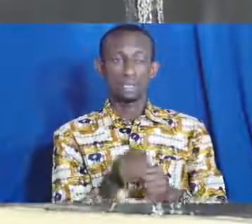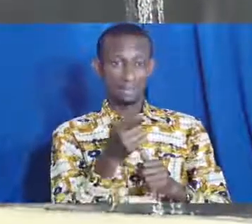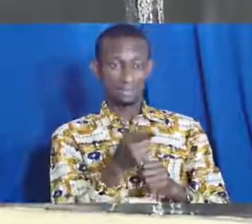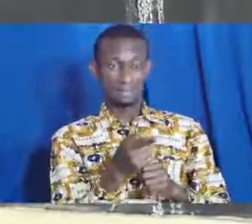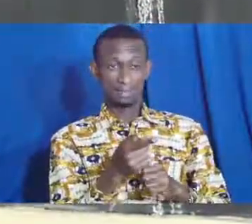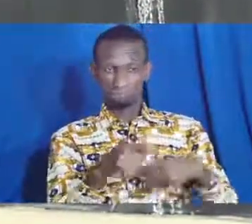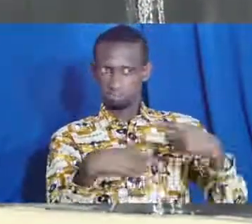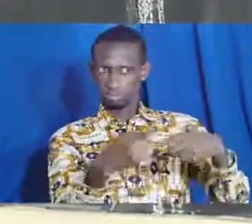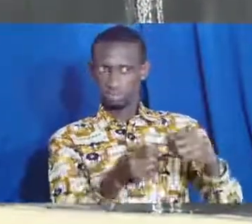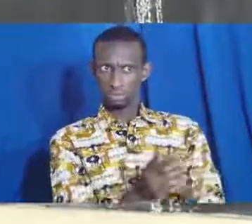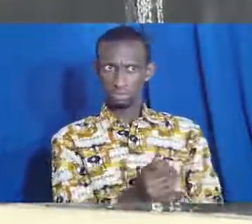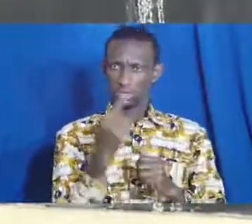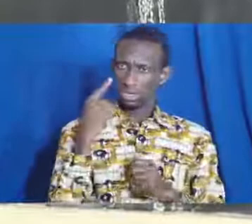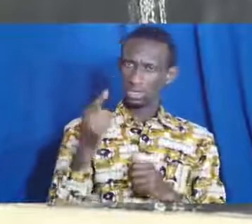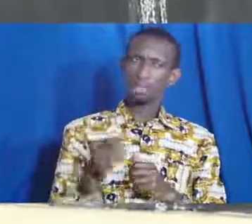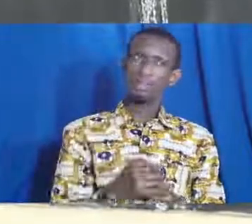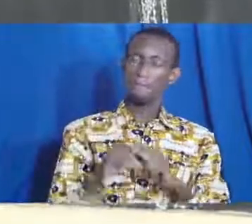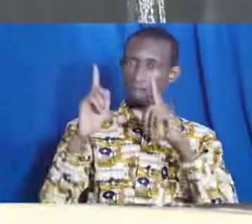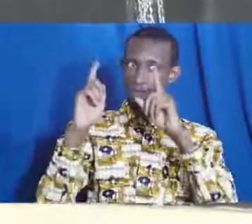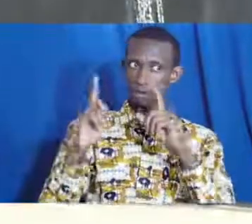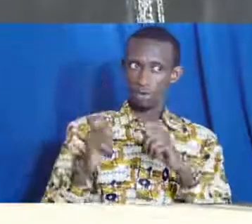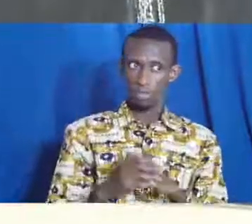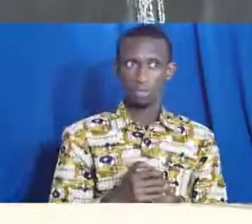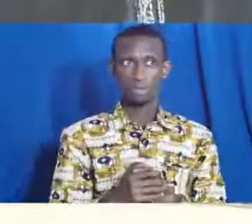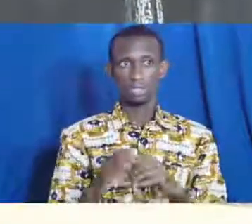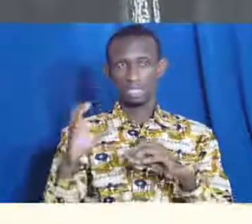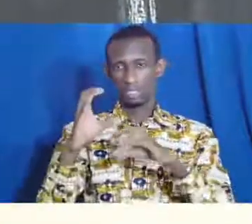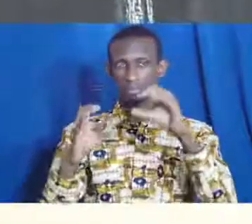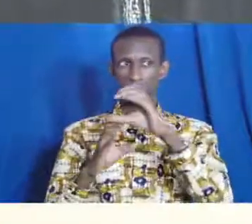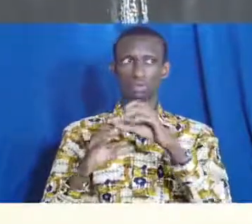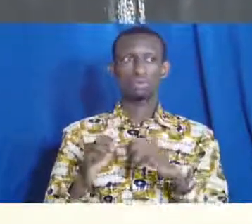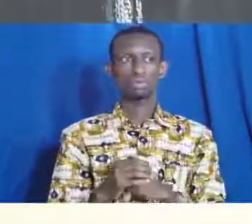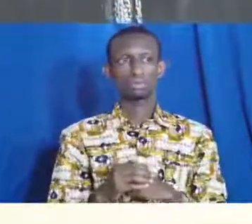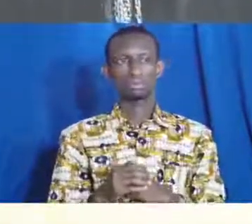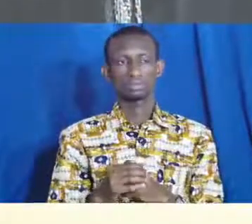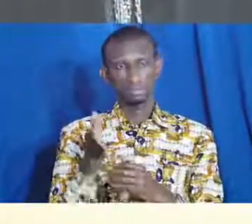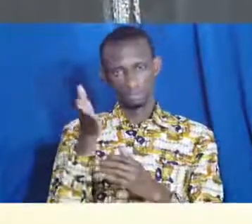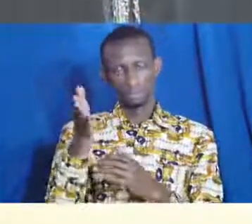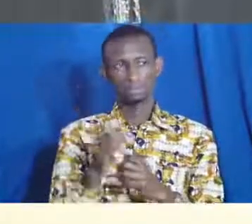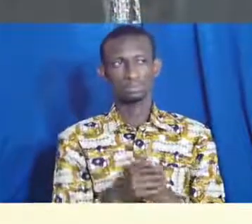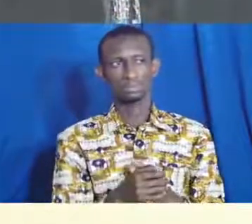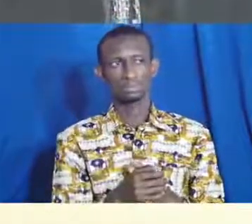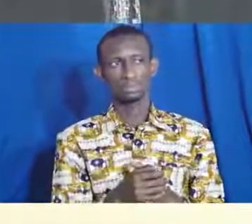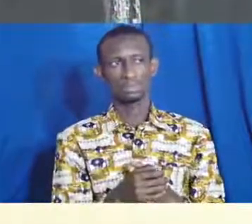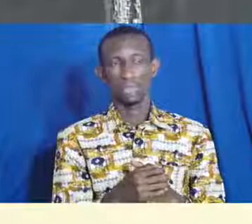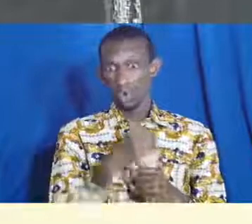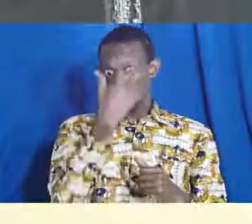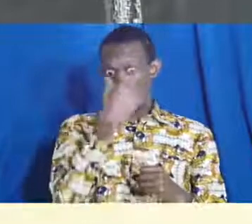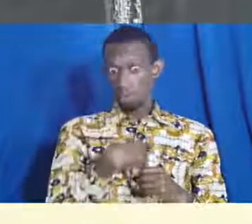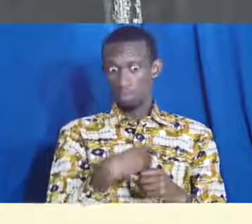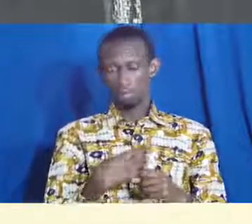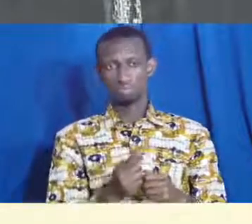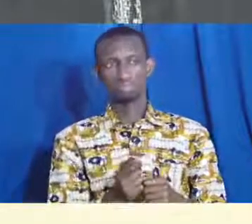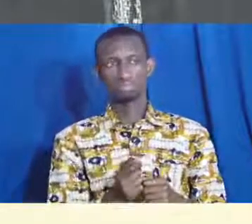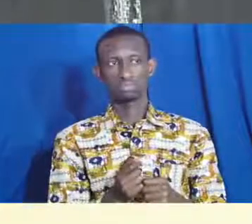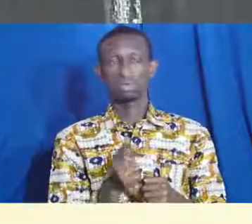photosynthesis, and then because we depend on plants ourselves, we depend on the plants for food.